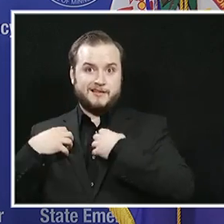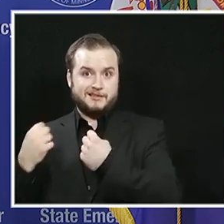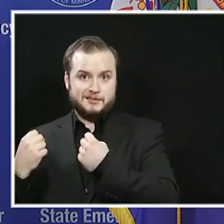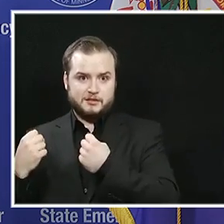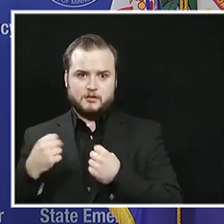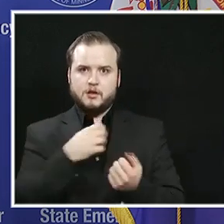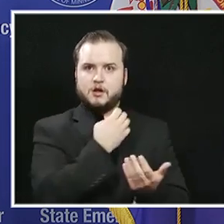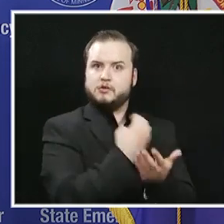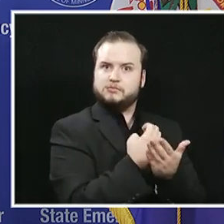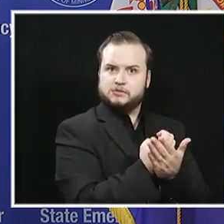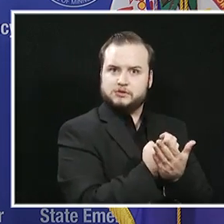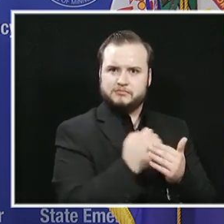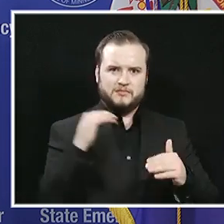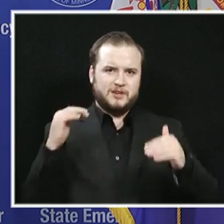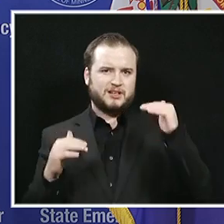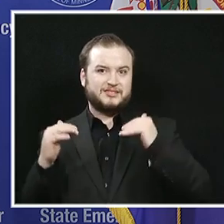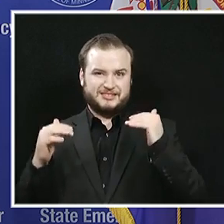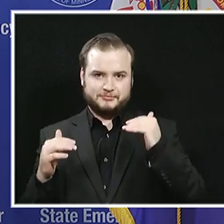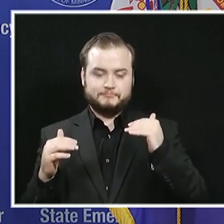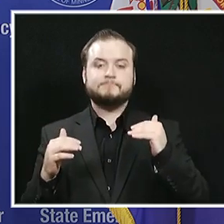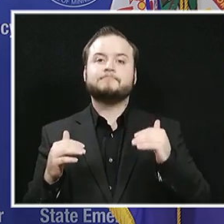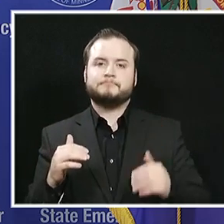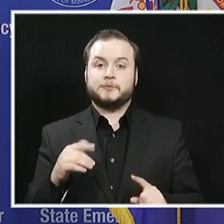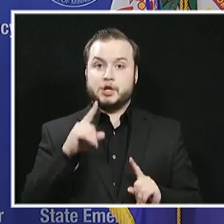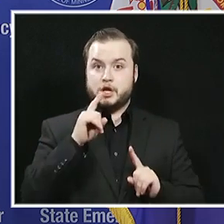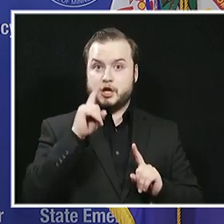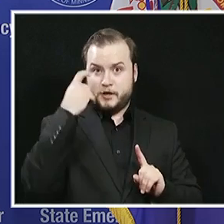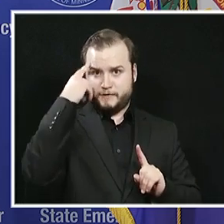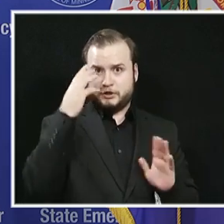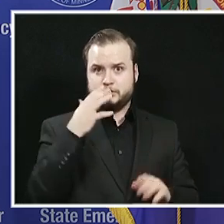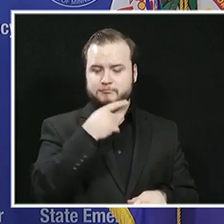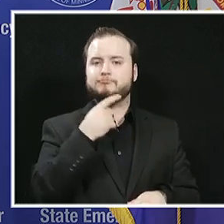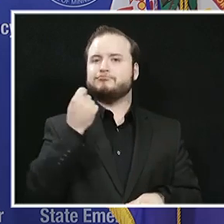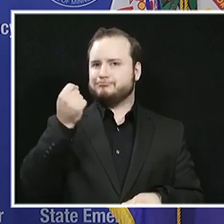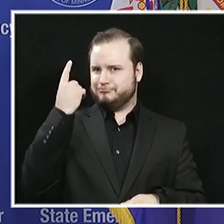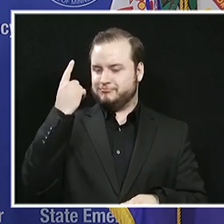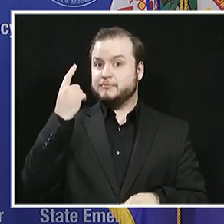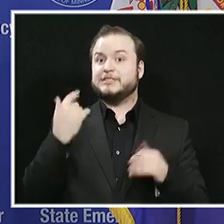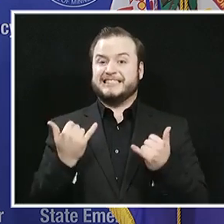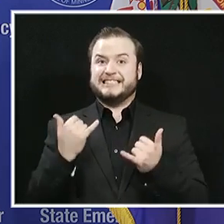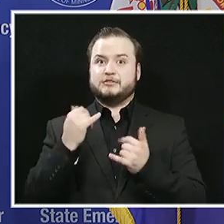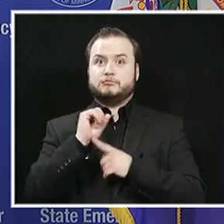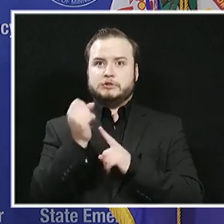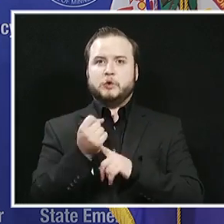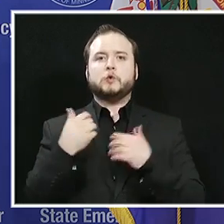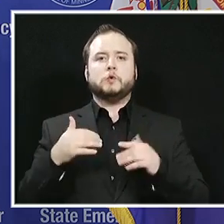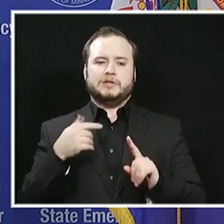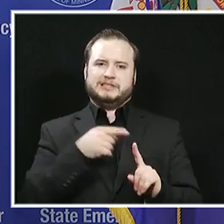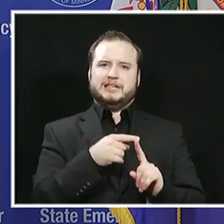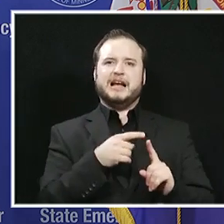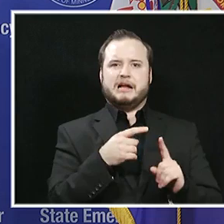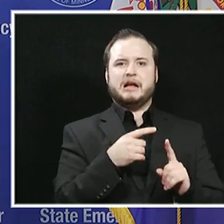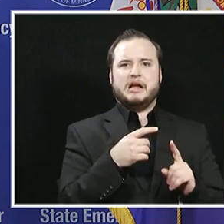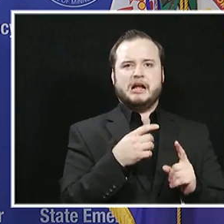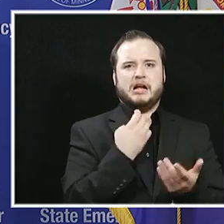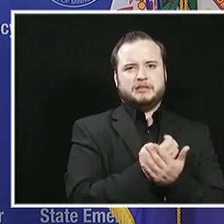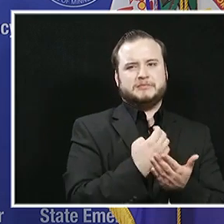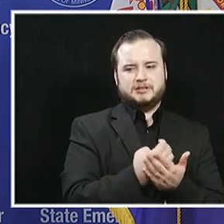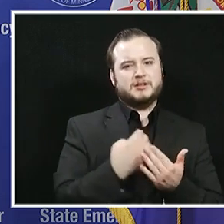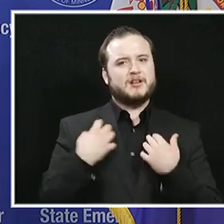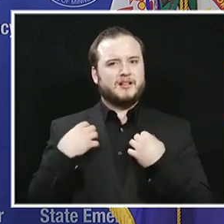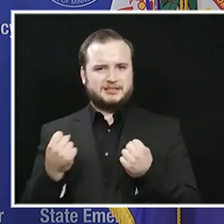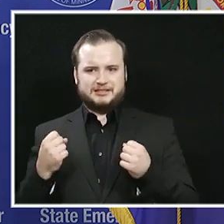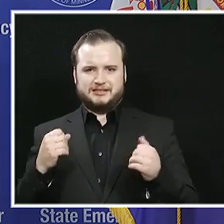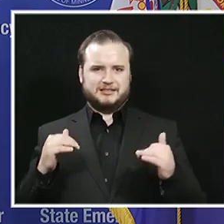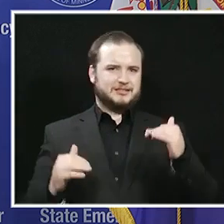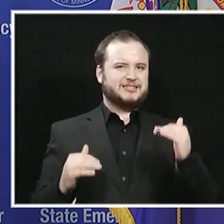great understanding of the economics of today's situation, and especially an appreciation of how you balance that with public health. As was said, this